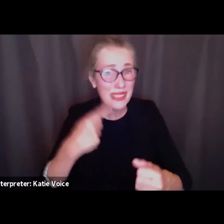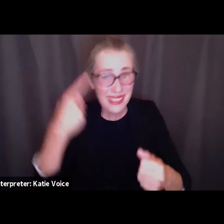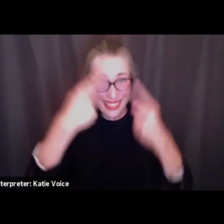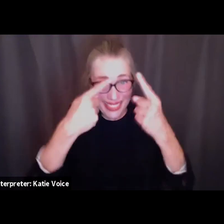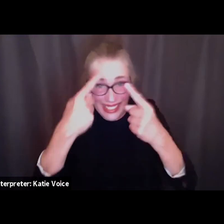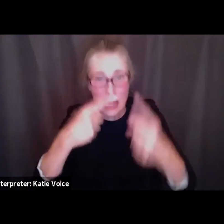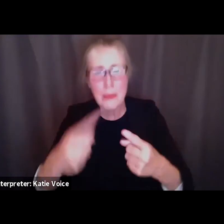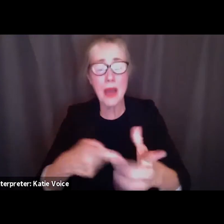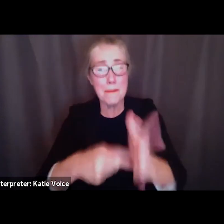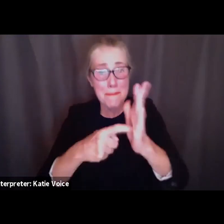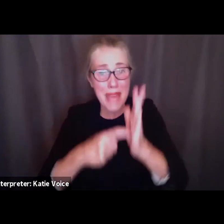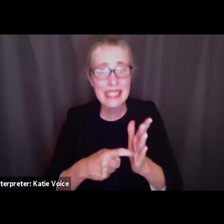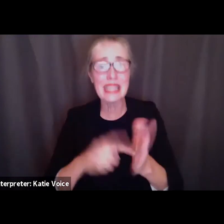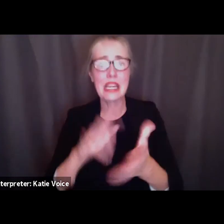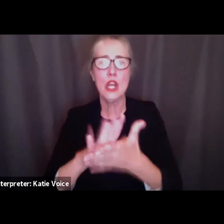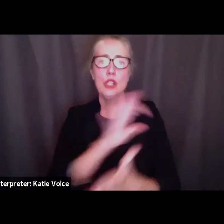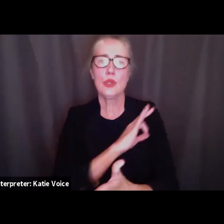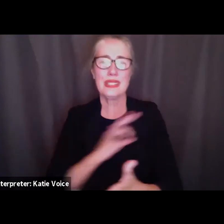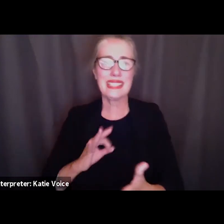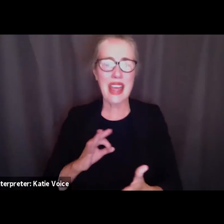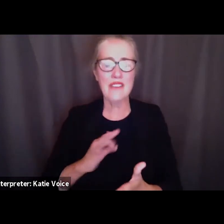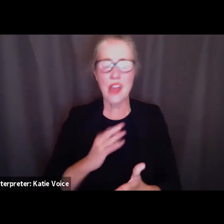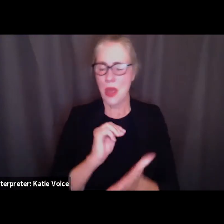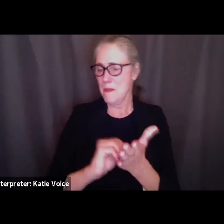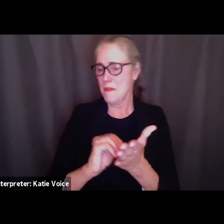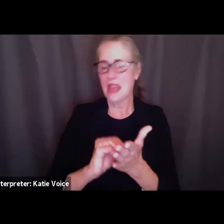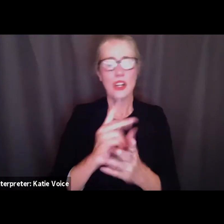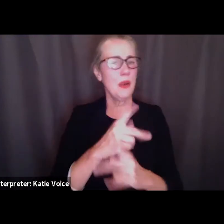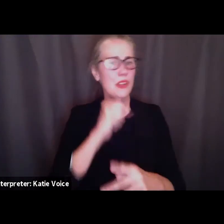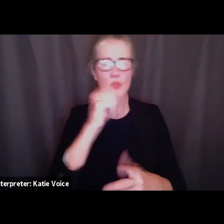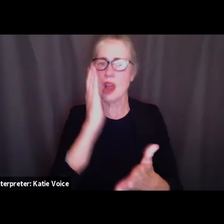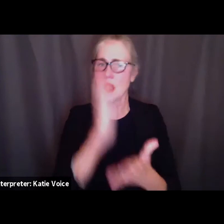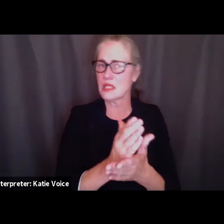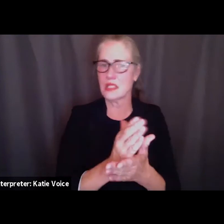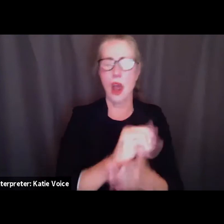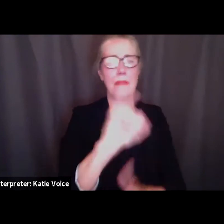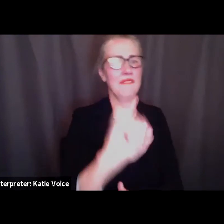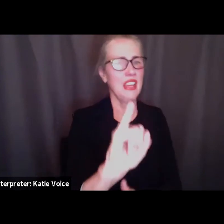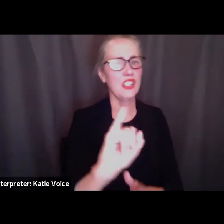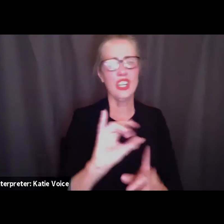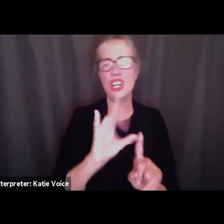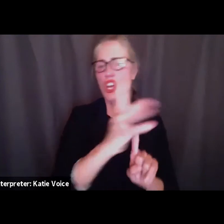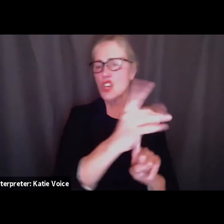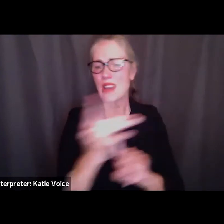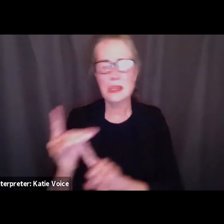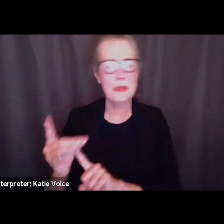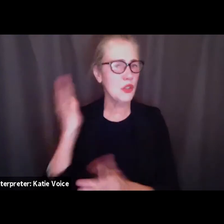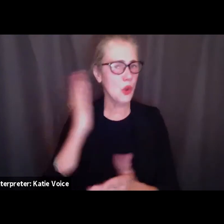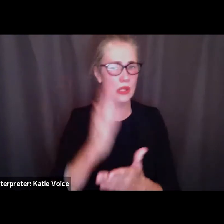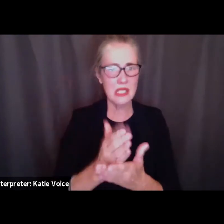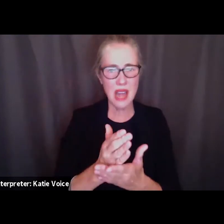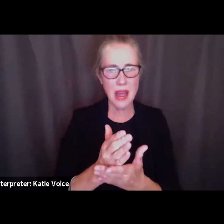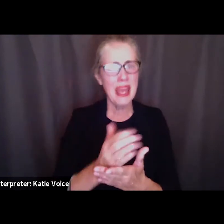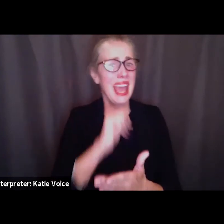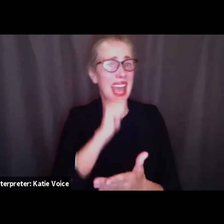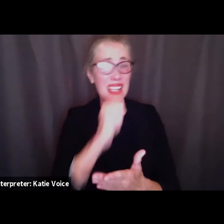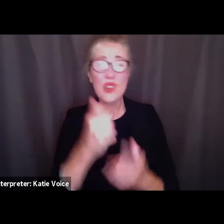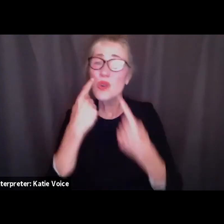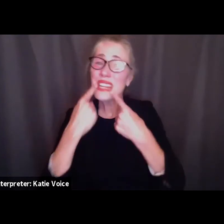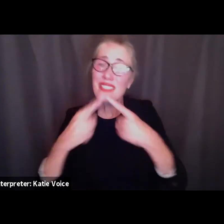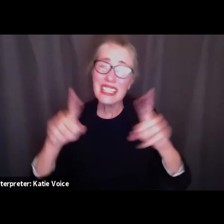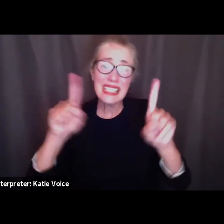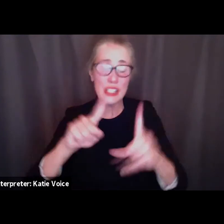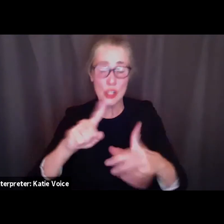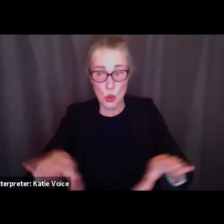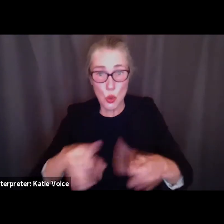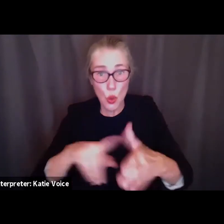school staff. Medical products that do not stop infection, do not stop transmission, and don't even consistently work to do what they were designed